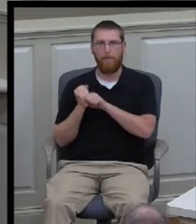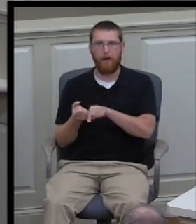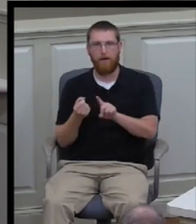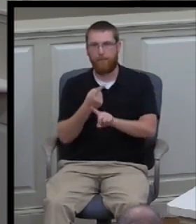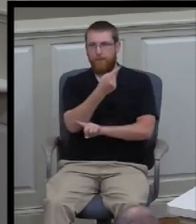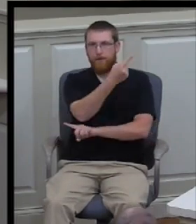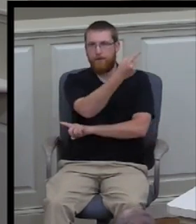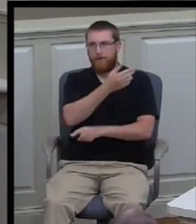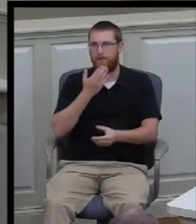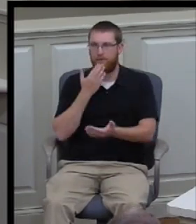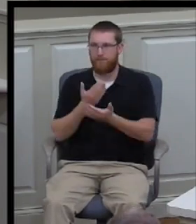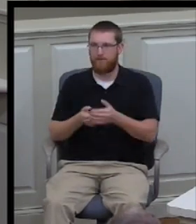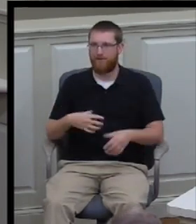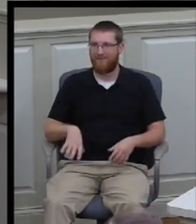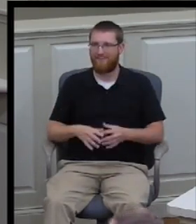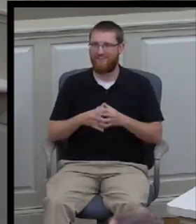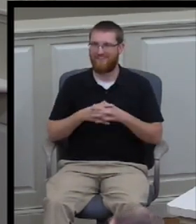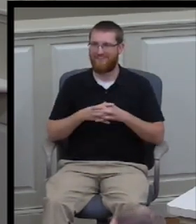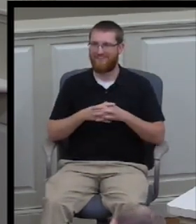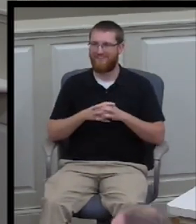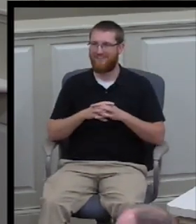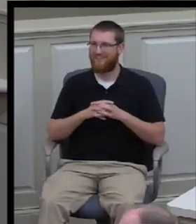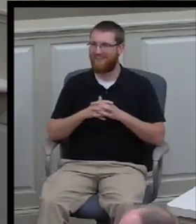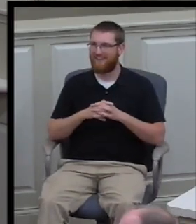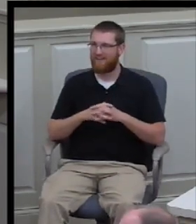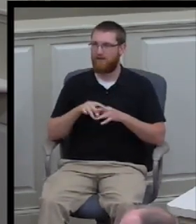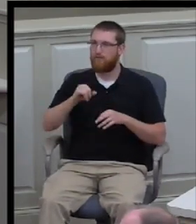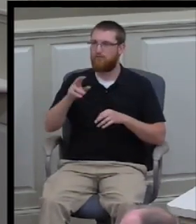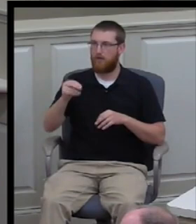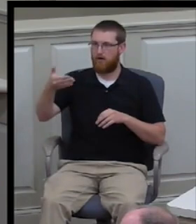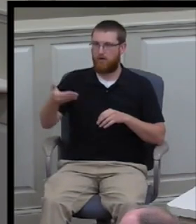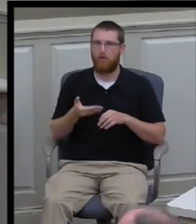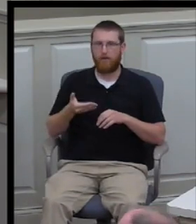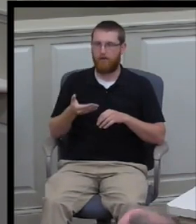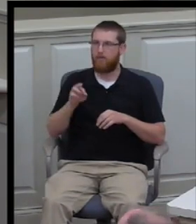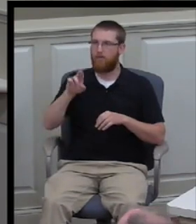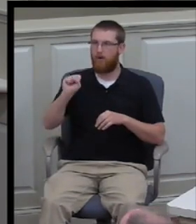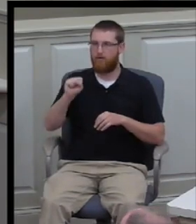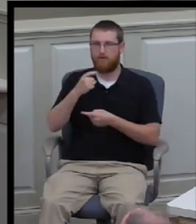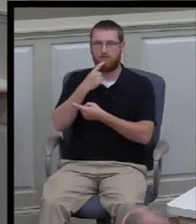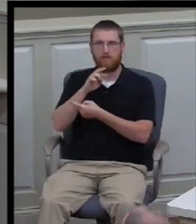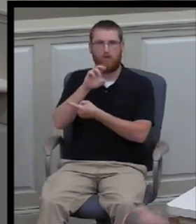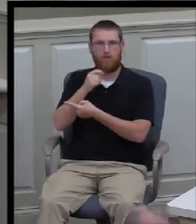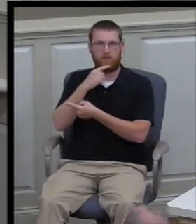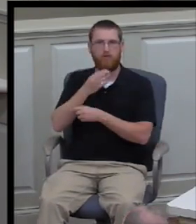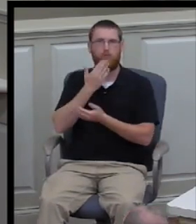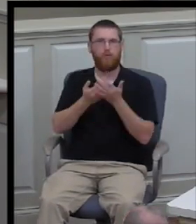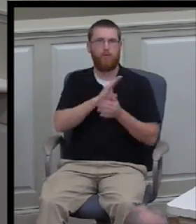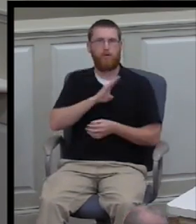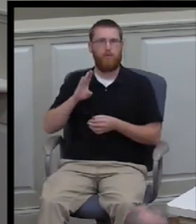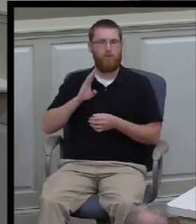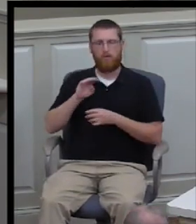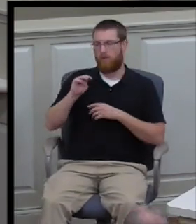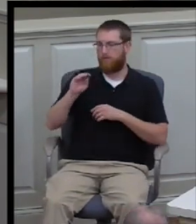pun intended. I want to say, John, welcome, and I think you'll be working with a really good board that the magistrates and